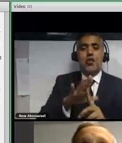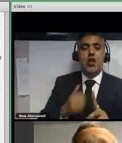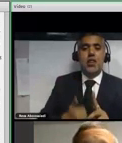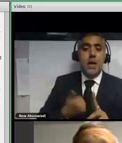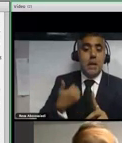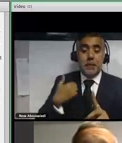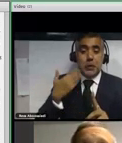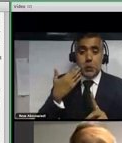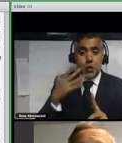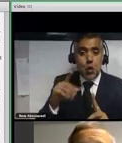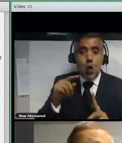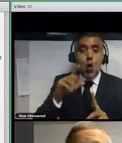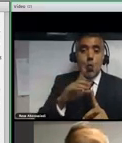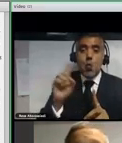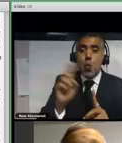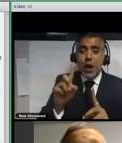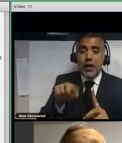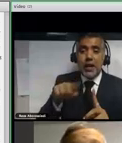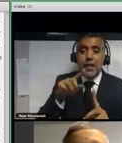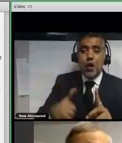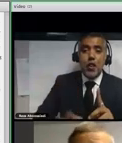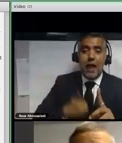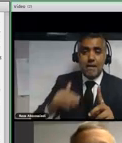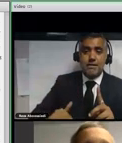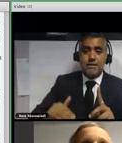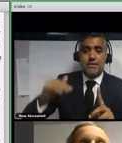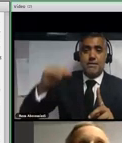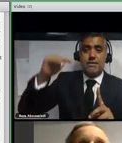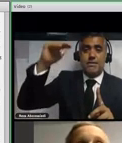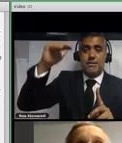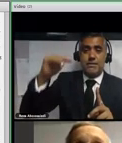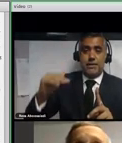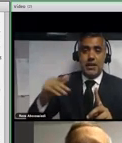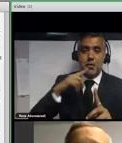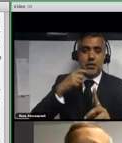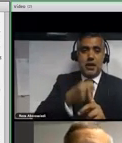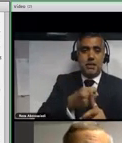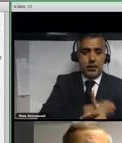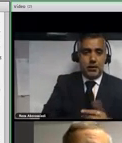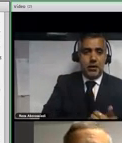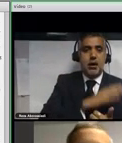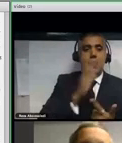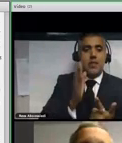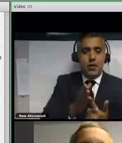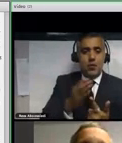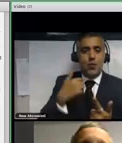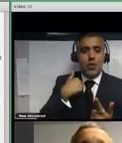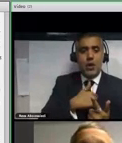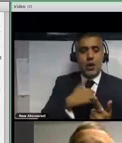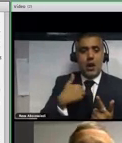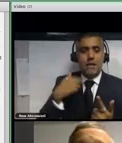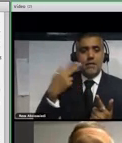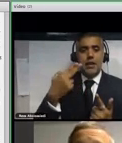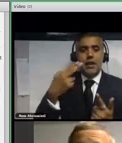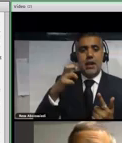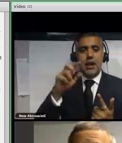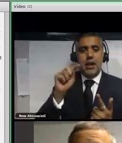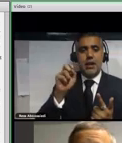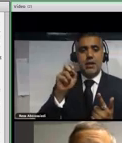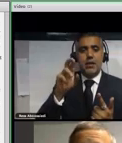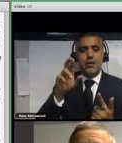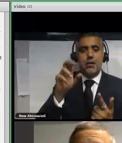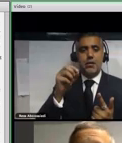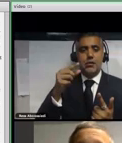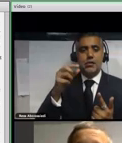we don't know at what stage of their life it has been impacting them. And then there's heterogeneity, right? By type of